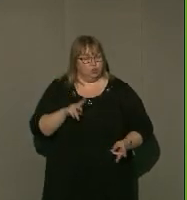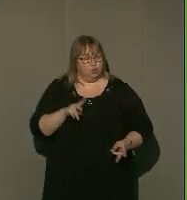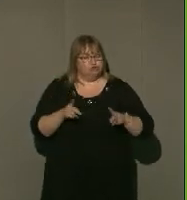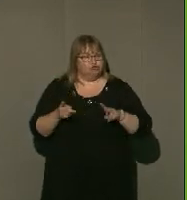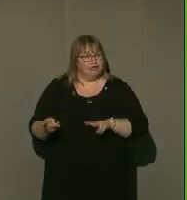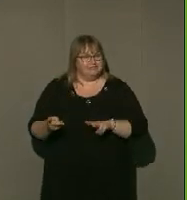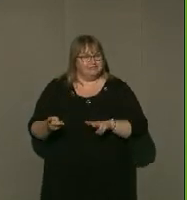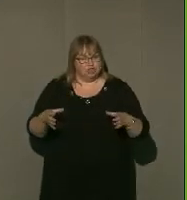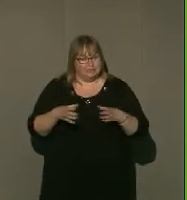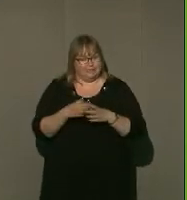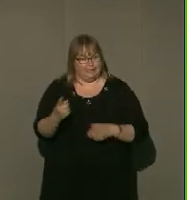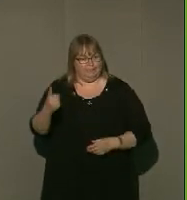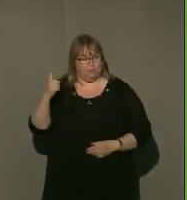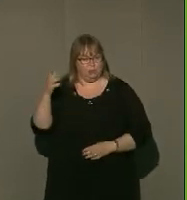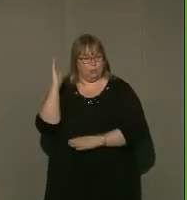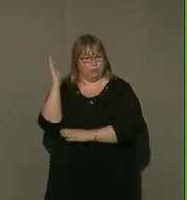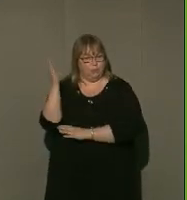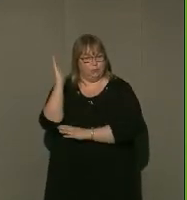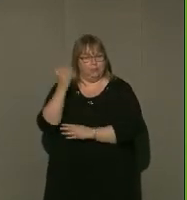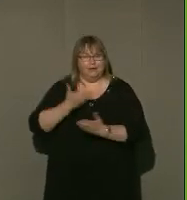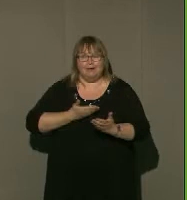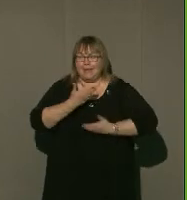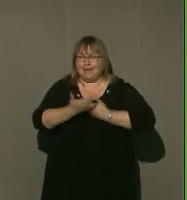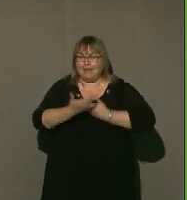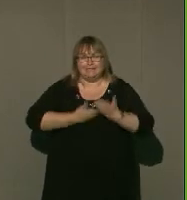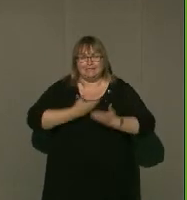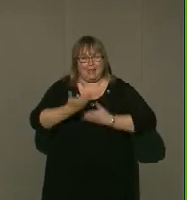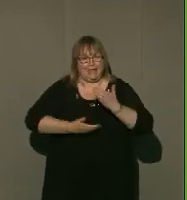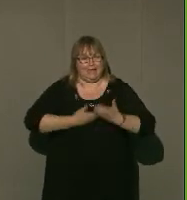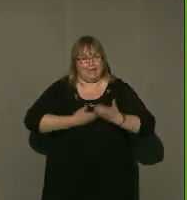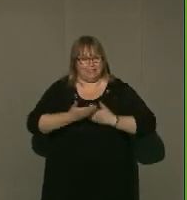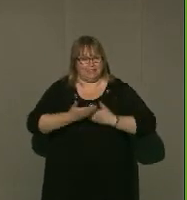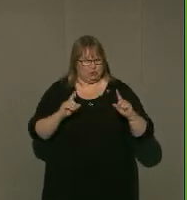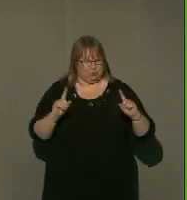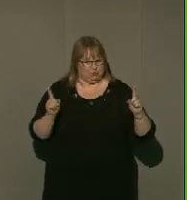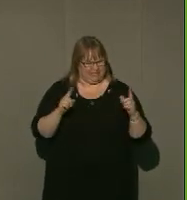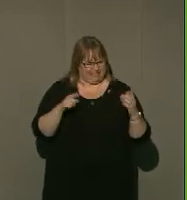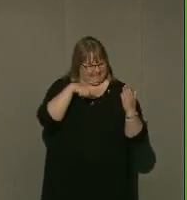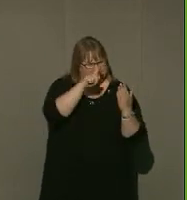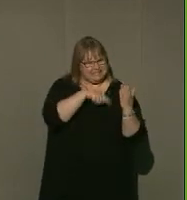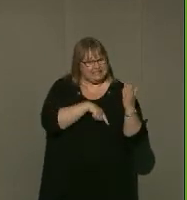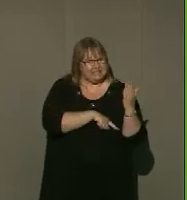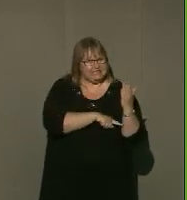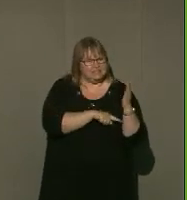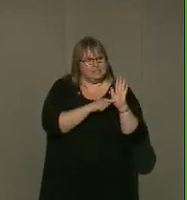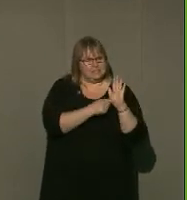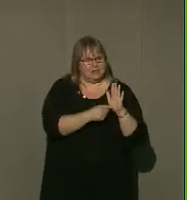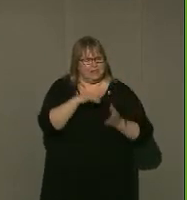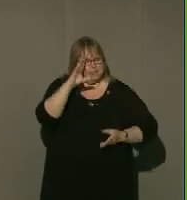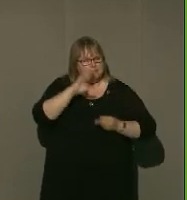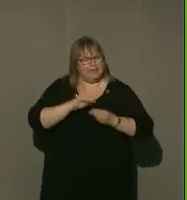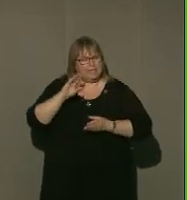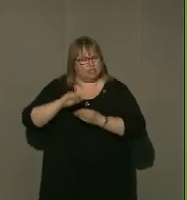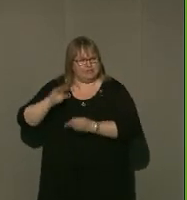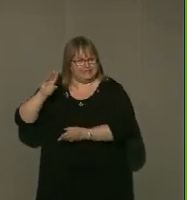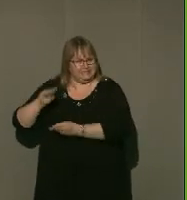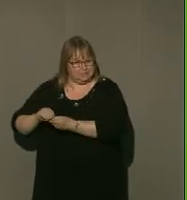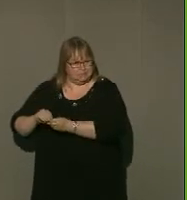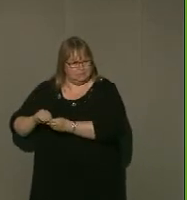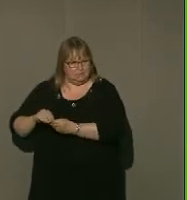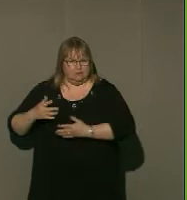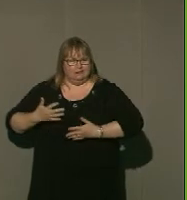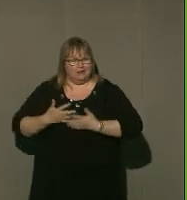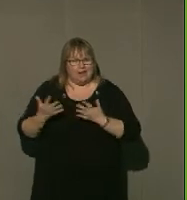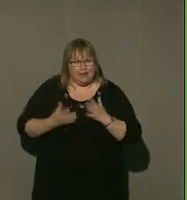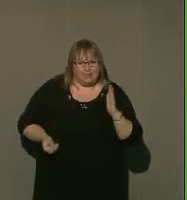the stage and to explain what it is we're looking at in these plenaries and anything